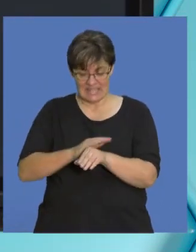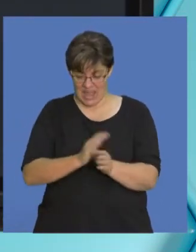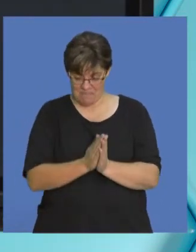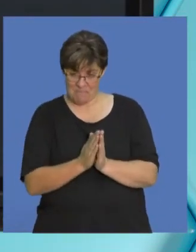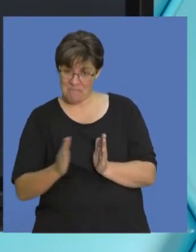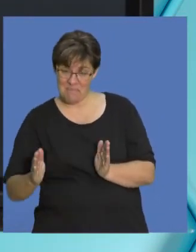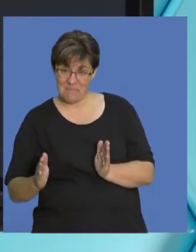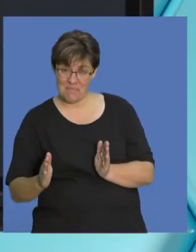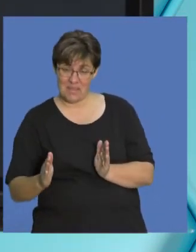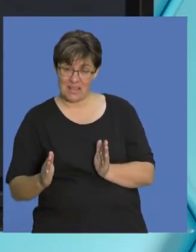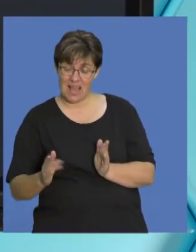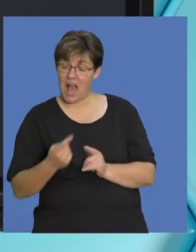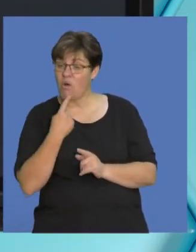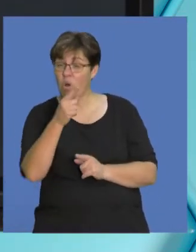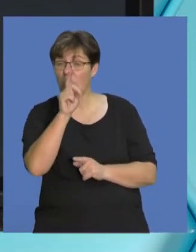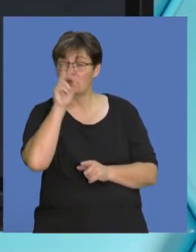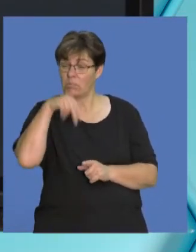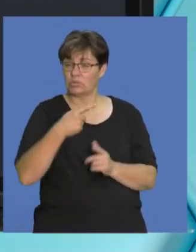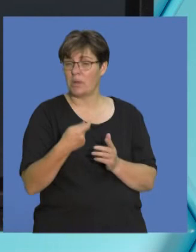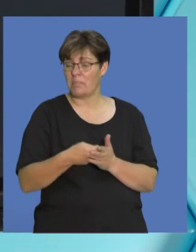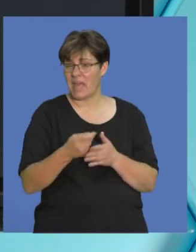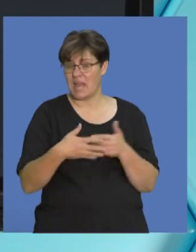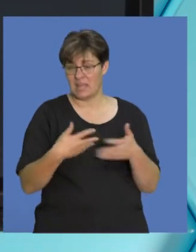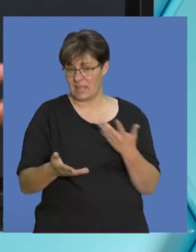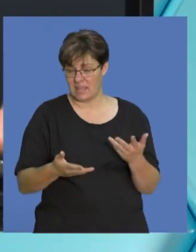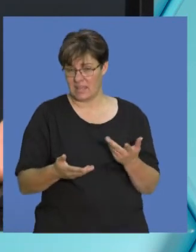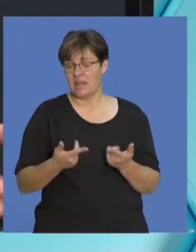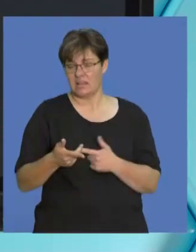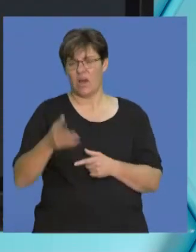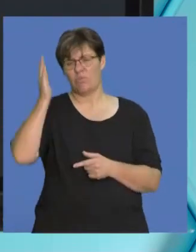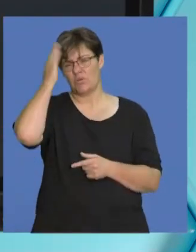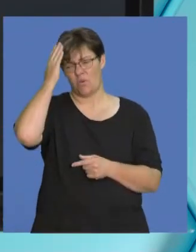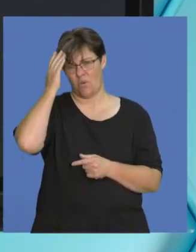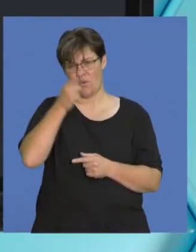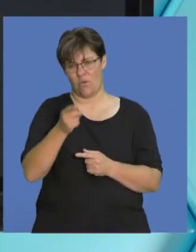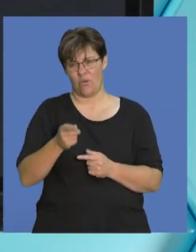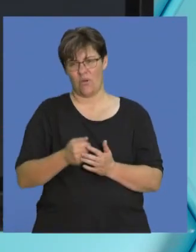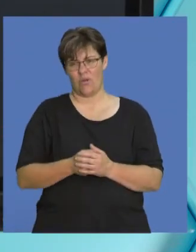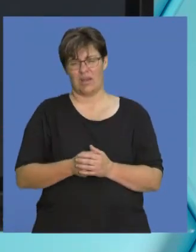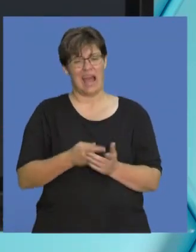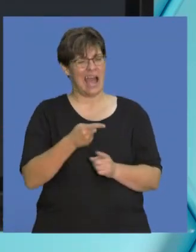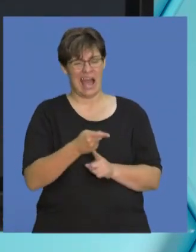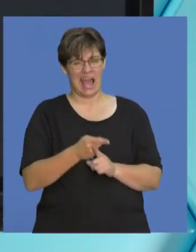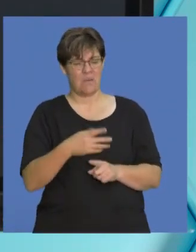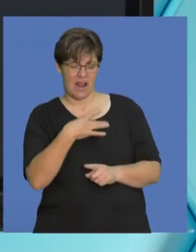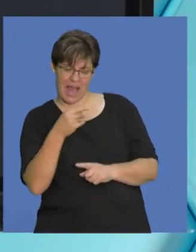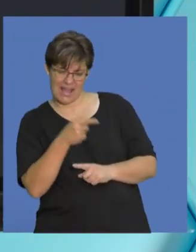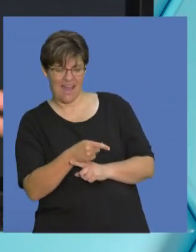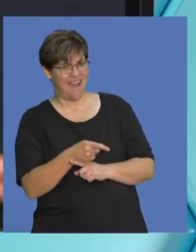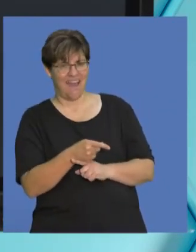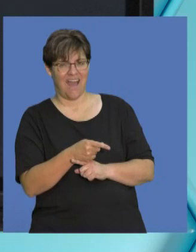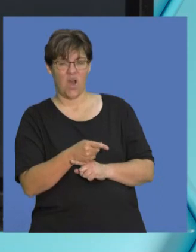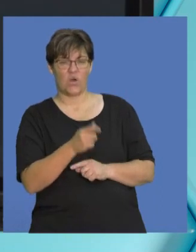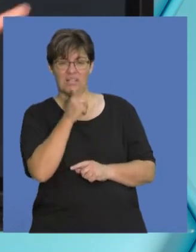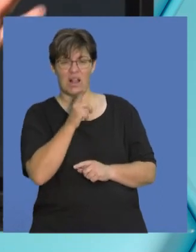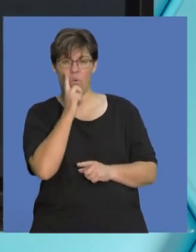duration of however long you want to buy it, and then you know. I know most of the time these gadgets that we like, they normally tell